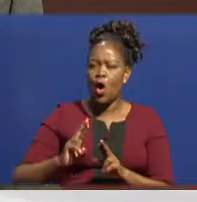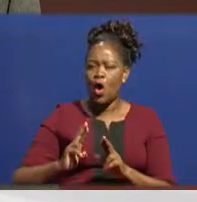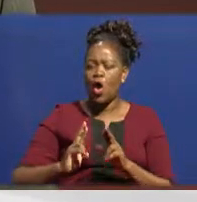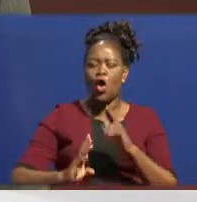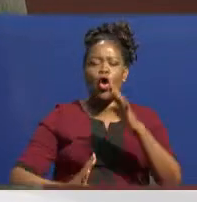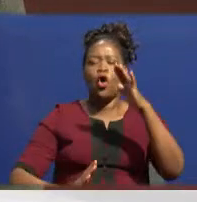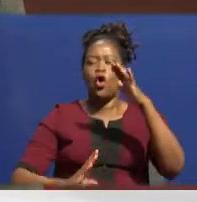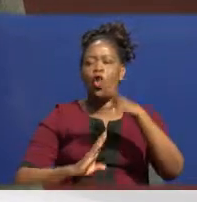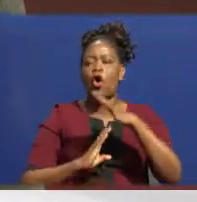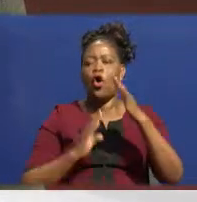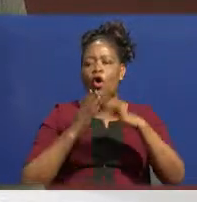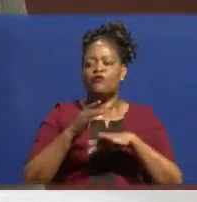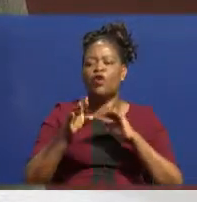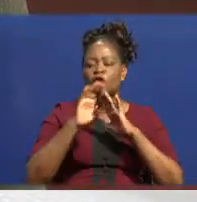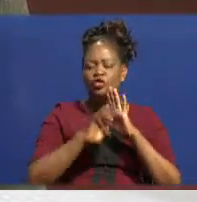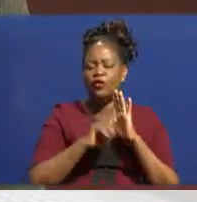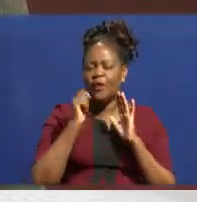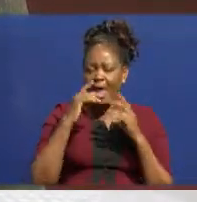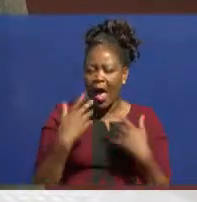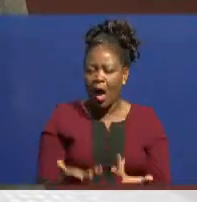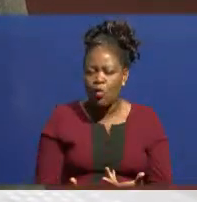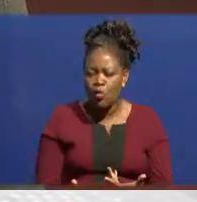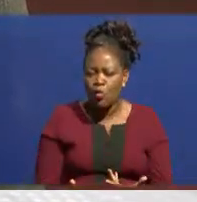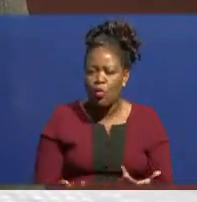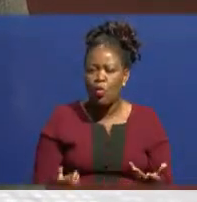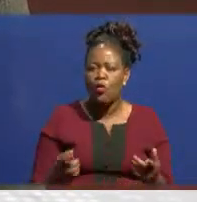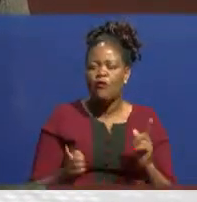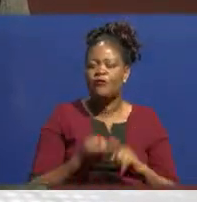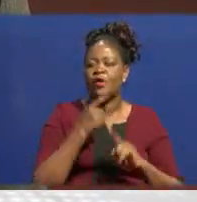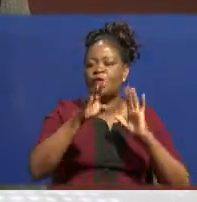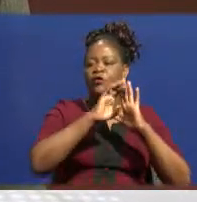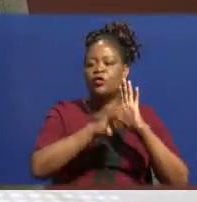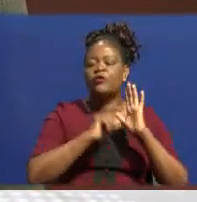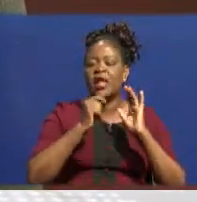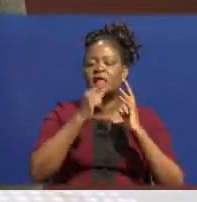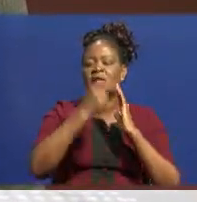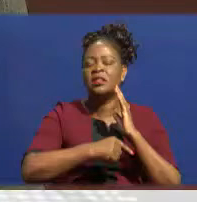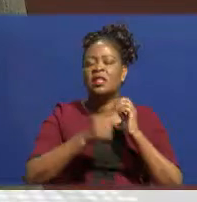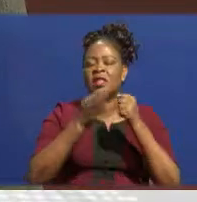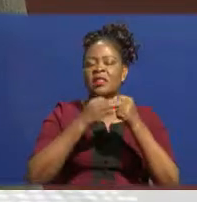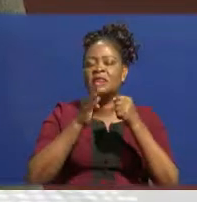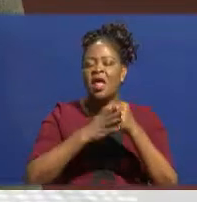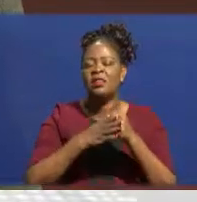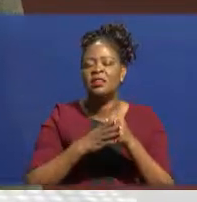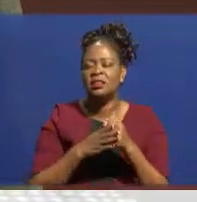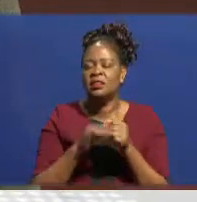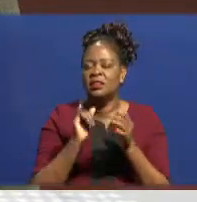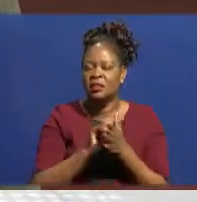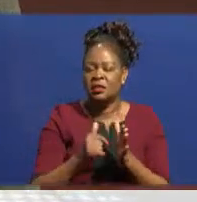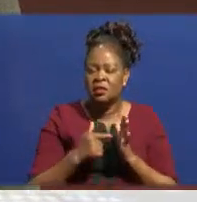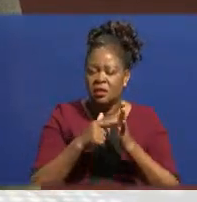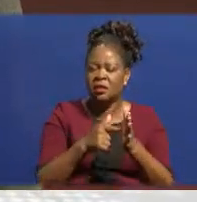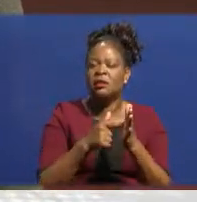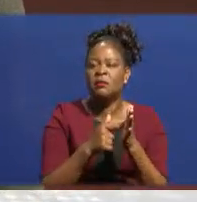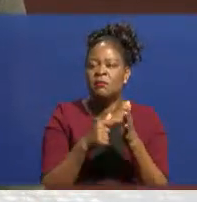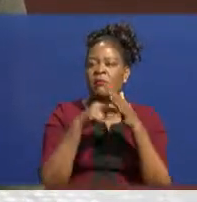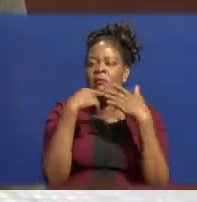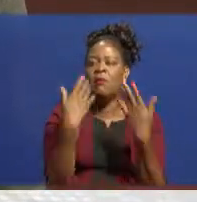Kenya? We have the Constitution of Kenya, Article 89, that stipulates